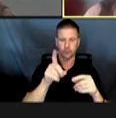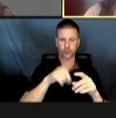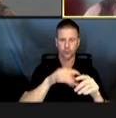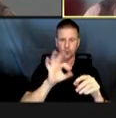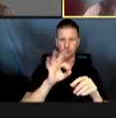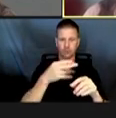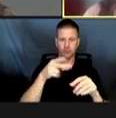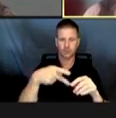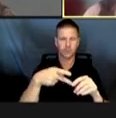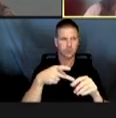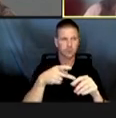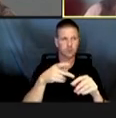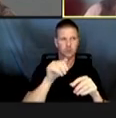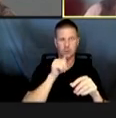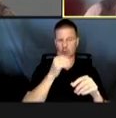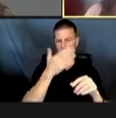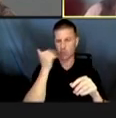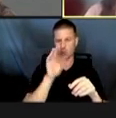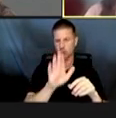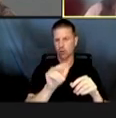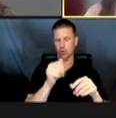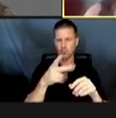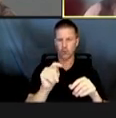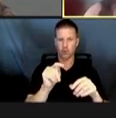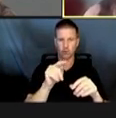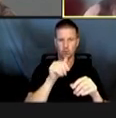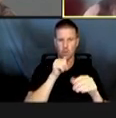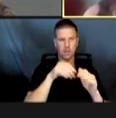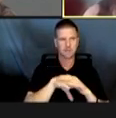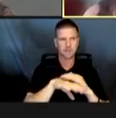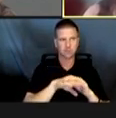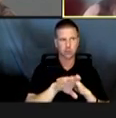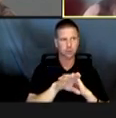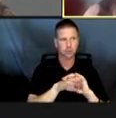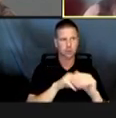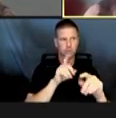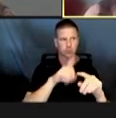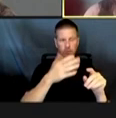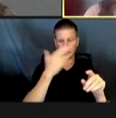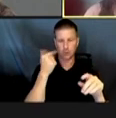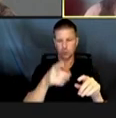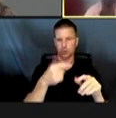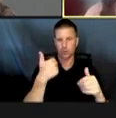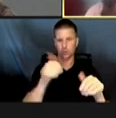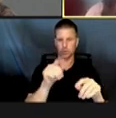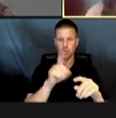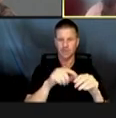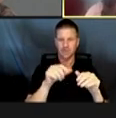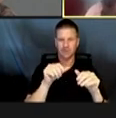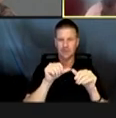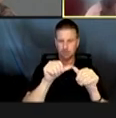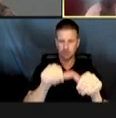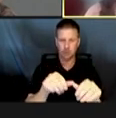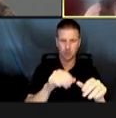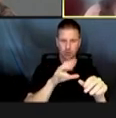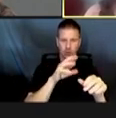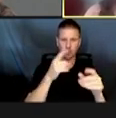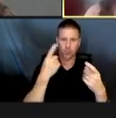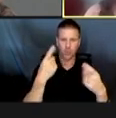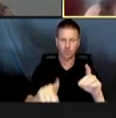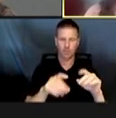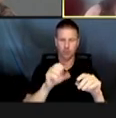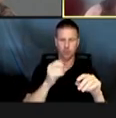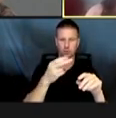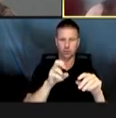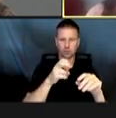FHP's phone, not because her apartment was inaccessible, but because she was trying to keep it. And what had happened was she